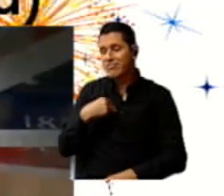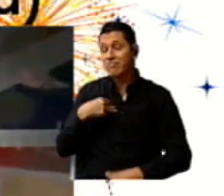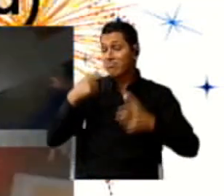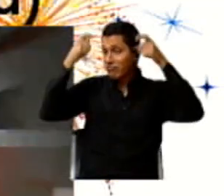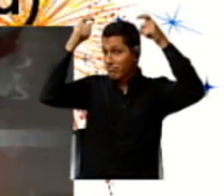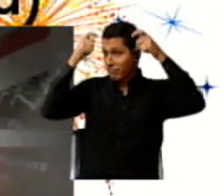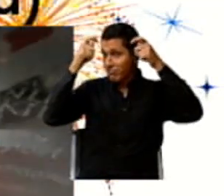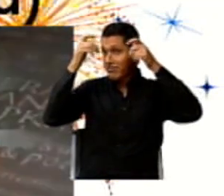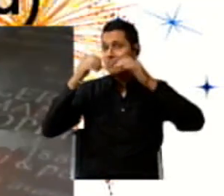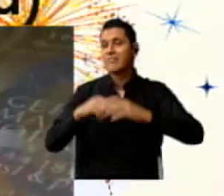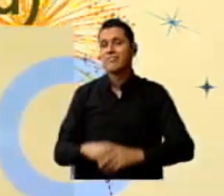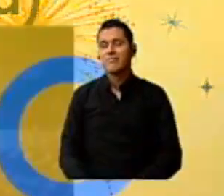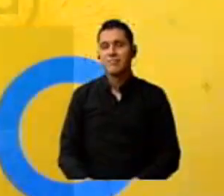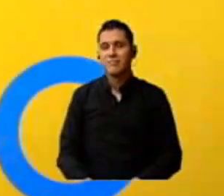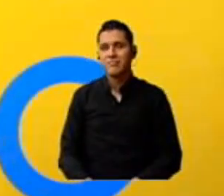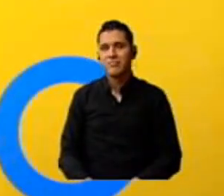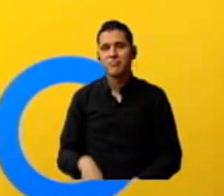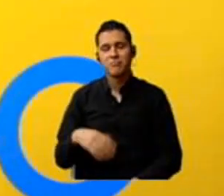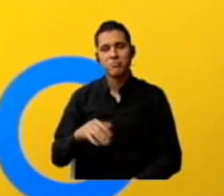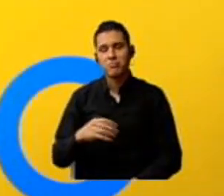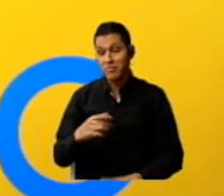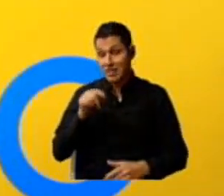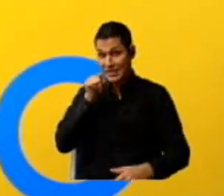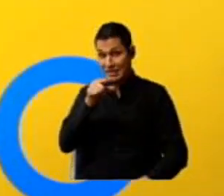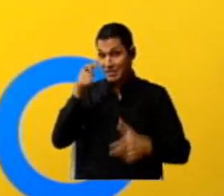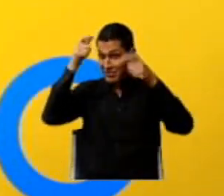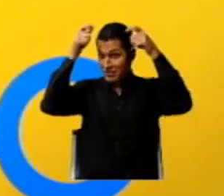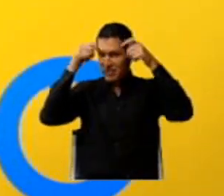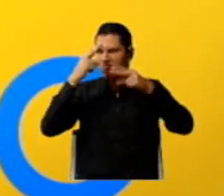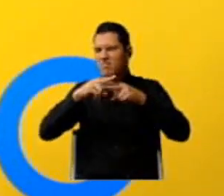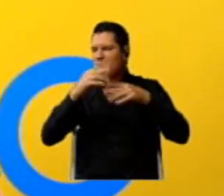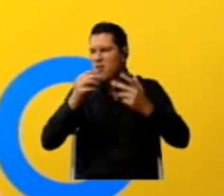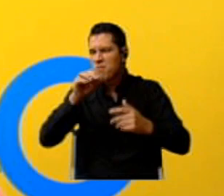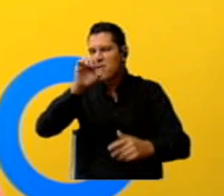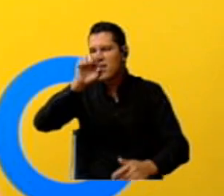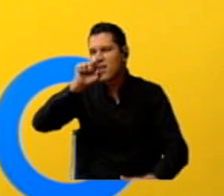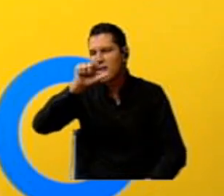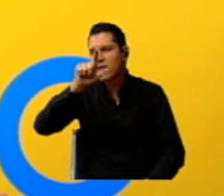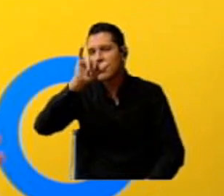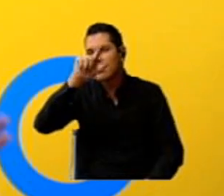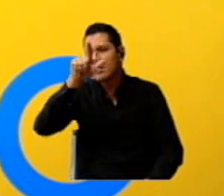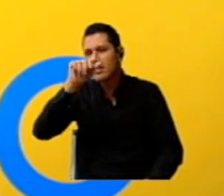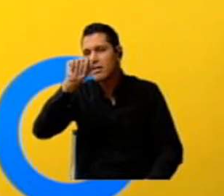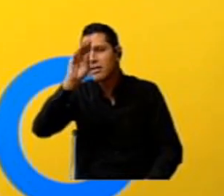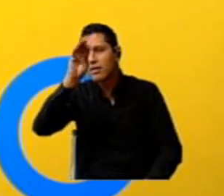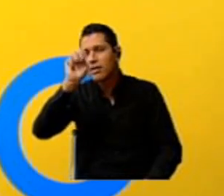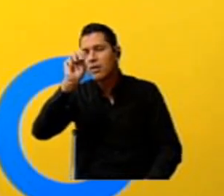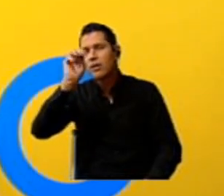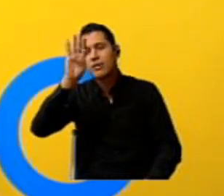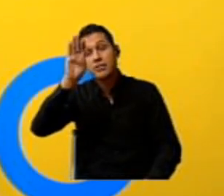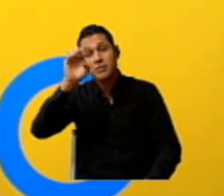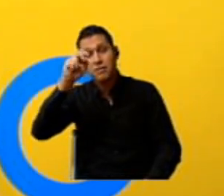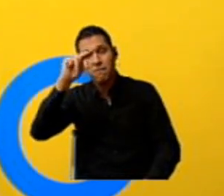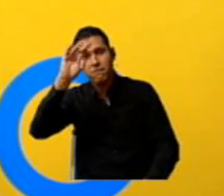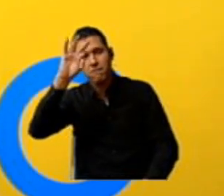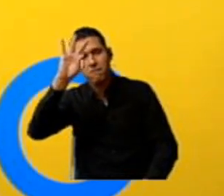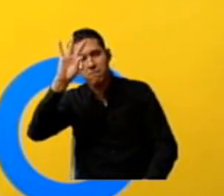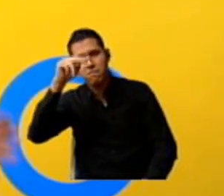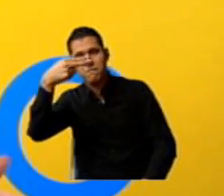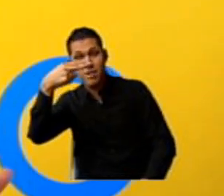queen. That's Queen Elizabeth. I'm gonna put you right here, Charlotte. Queen Elizabeth, the